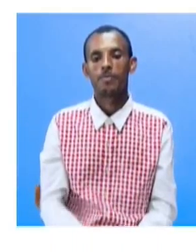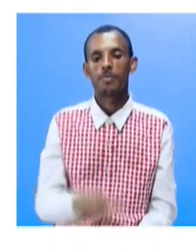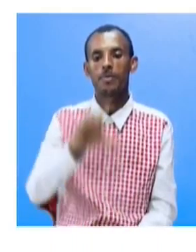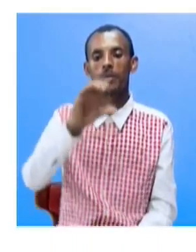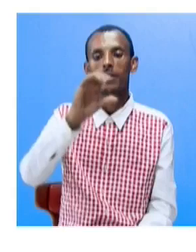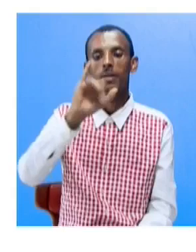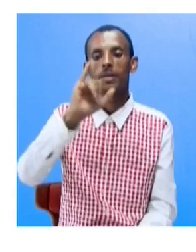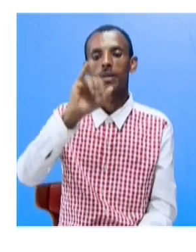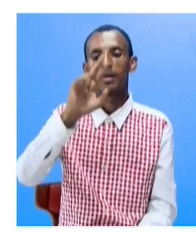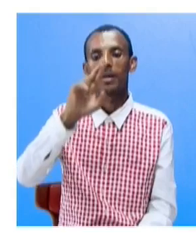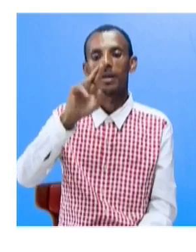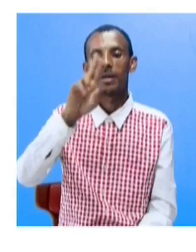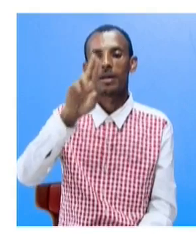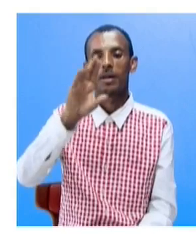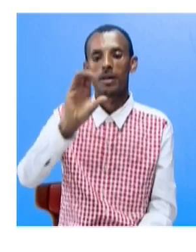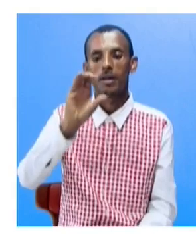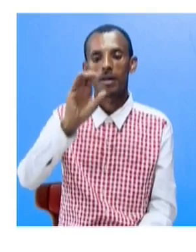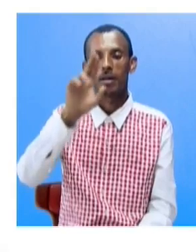circumference.